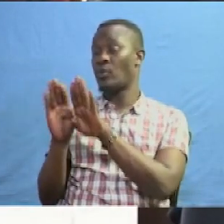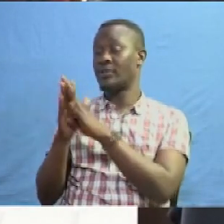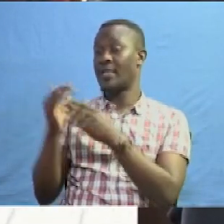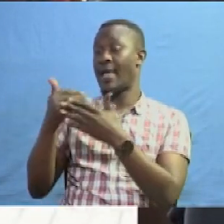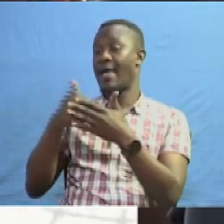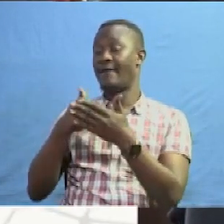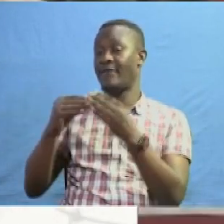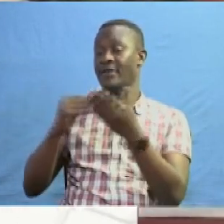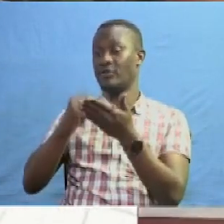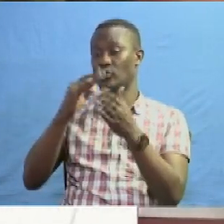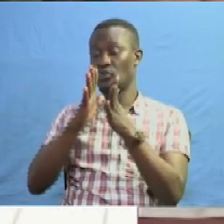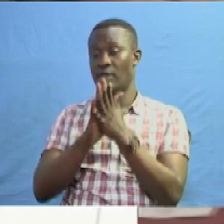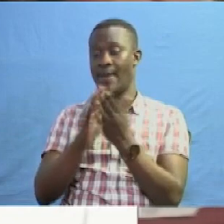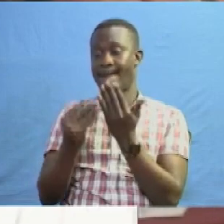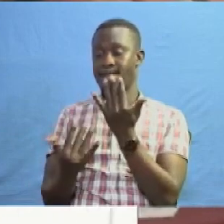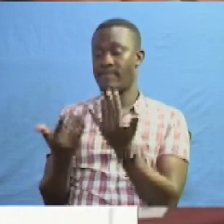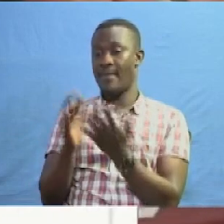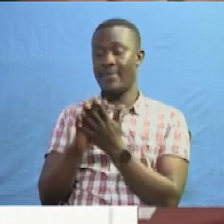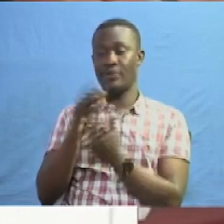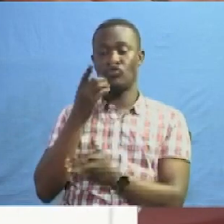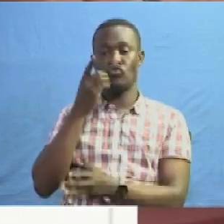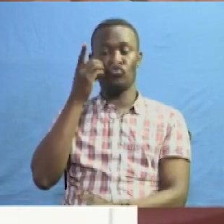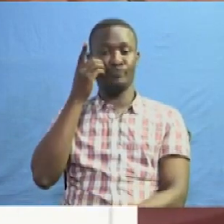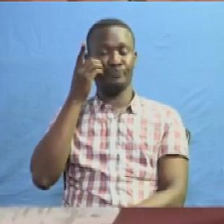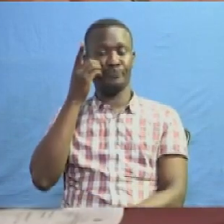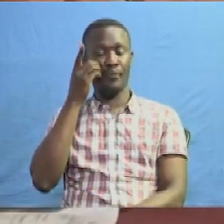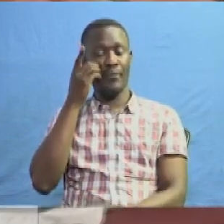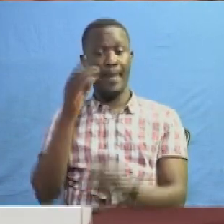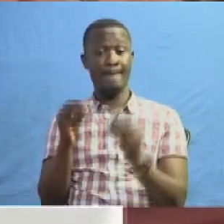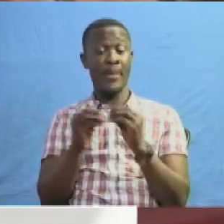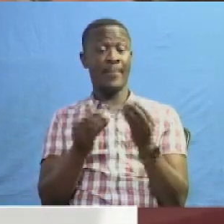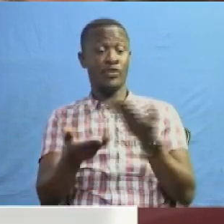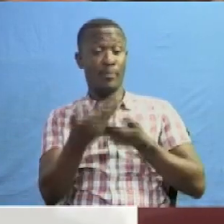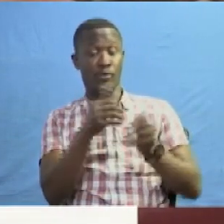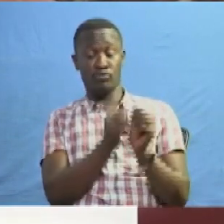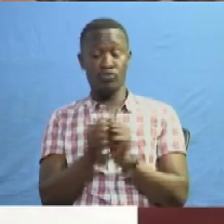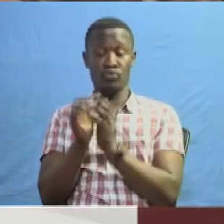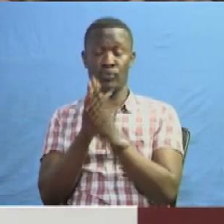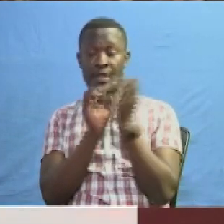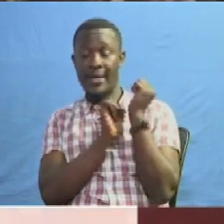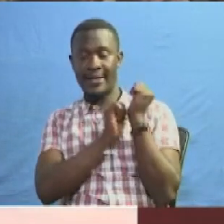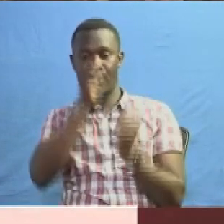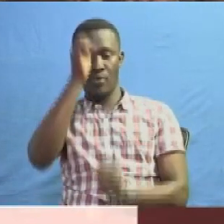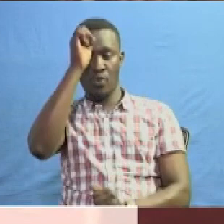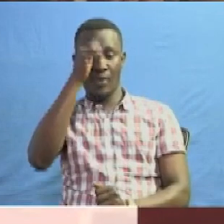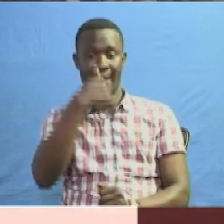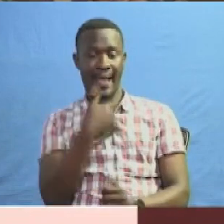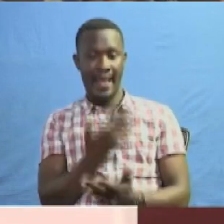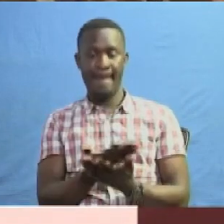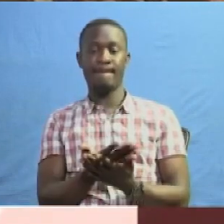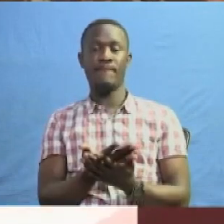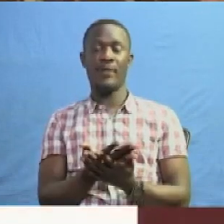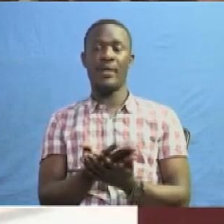after students burnt down dormitories. In the meeting that brought together essential stakeholders in security and education, Andrew